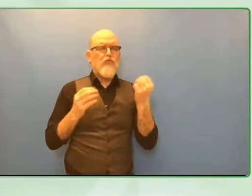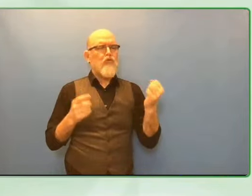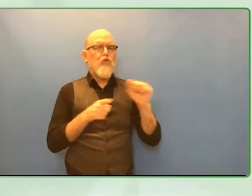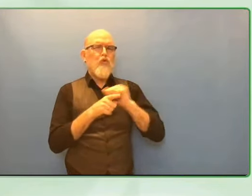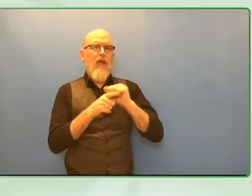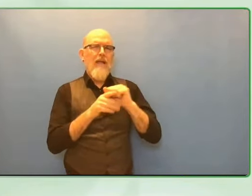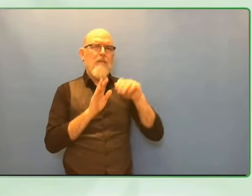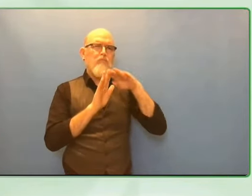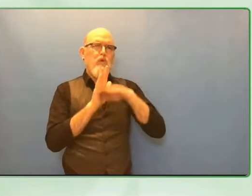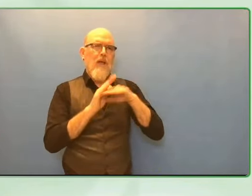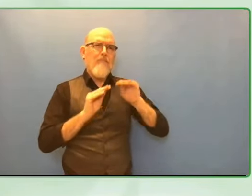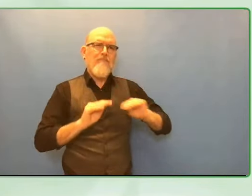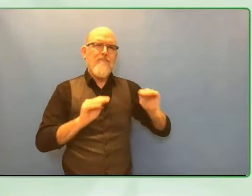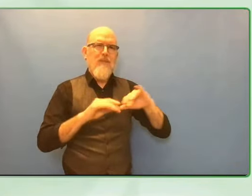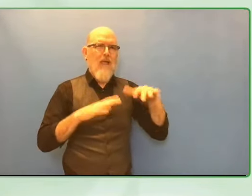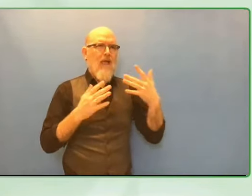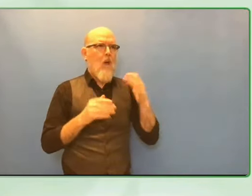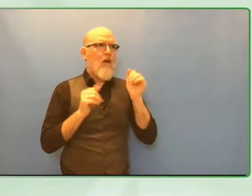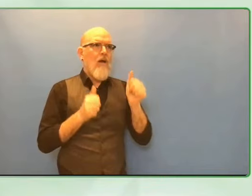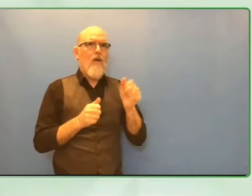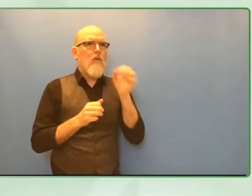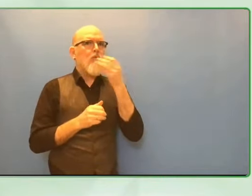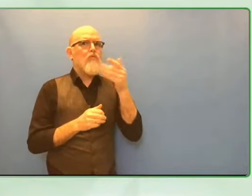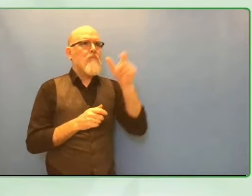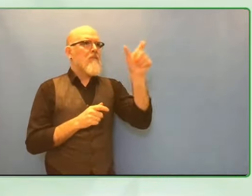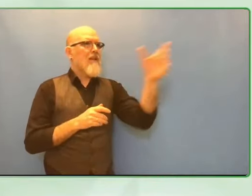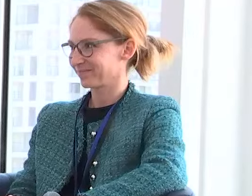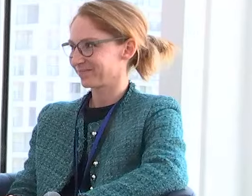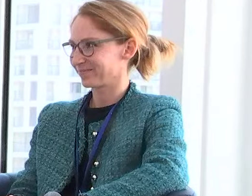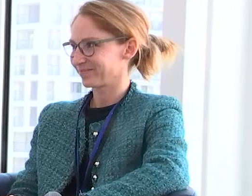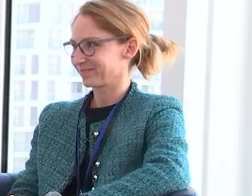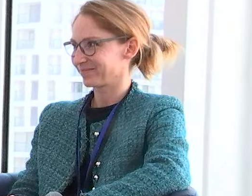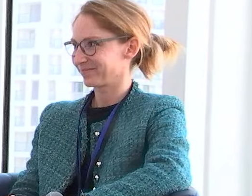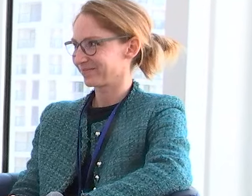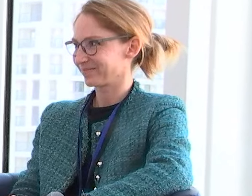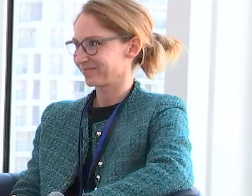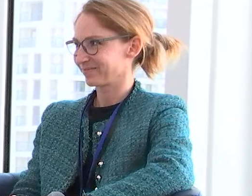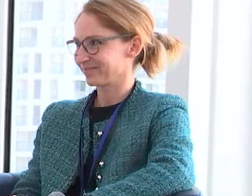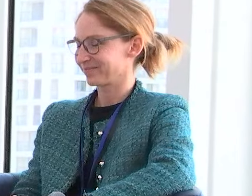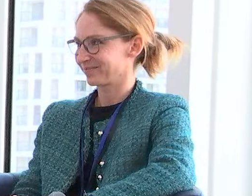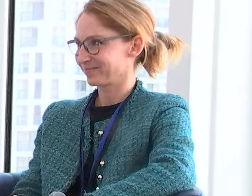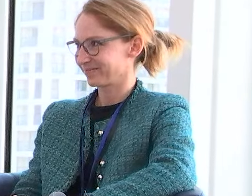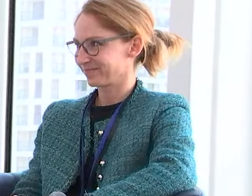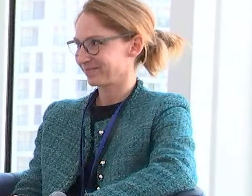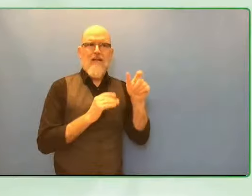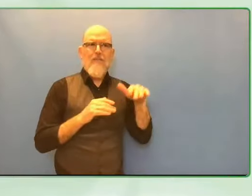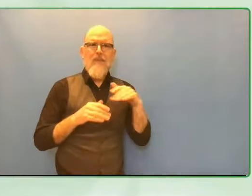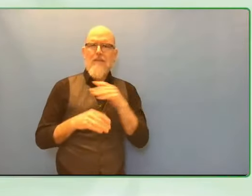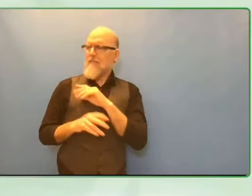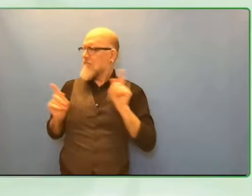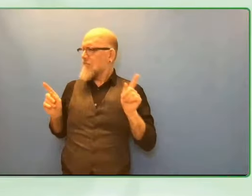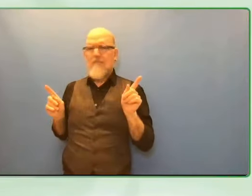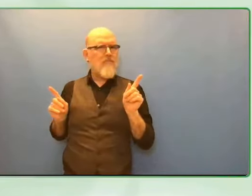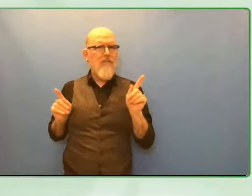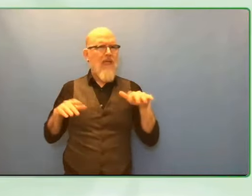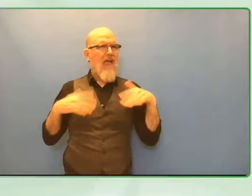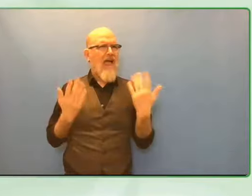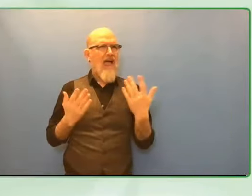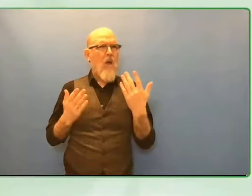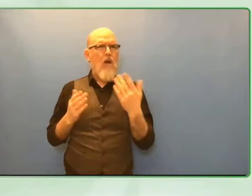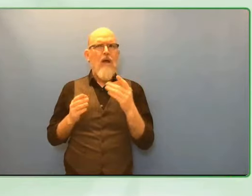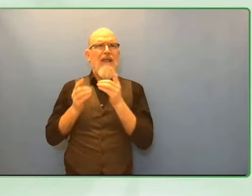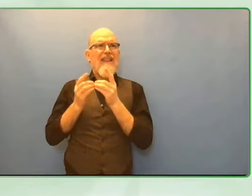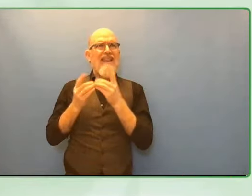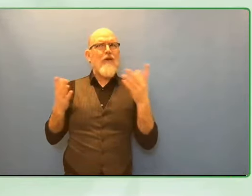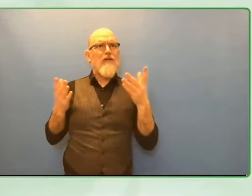off, Valerie, how does your program promote diversity and inclusion in